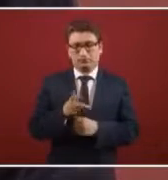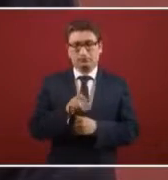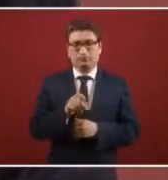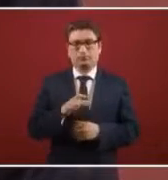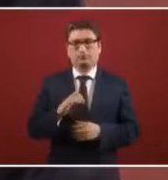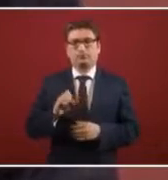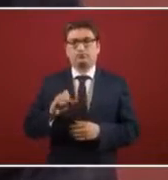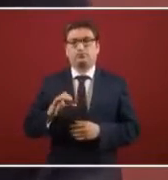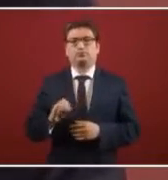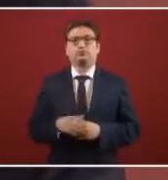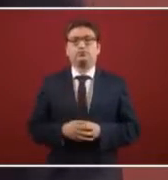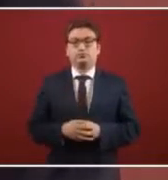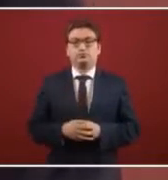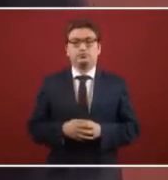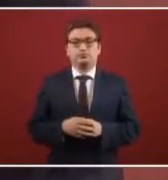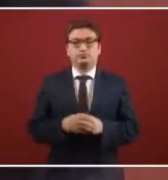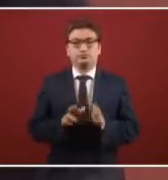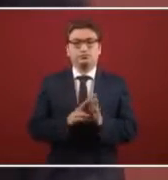process,